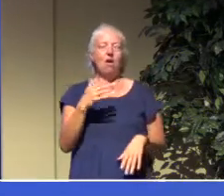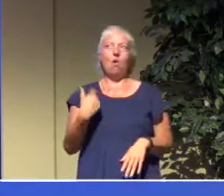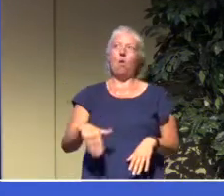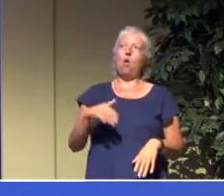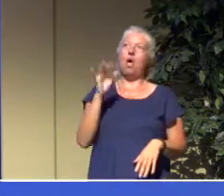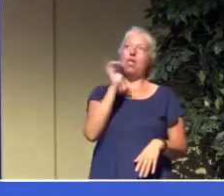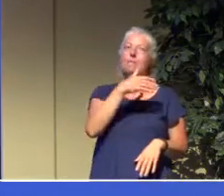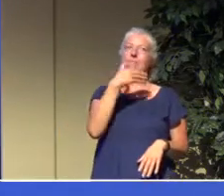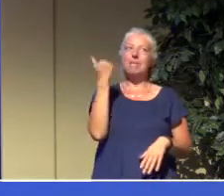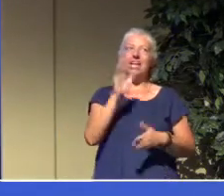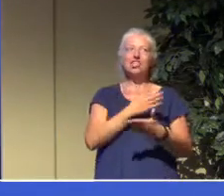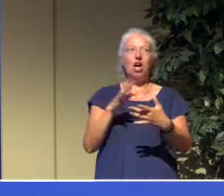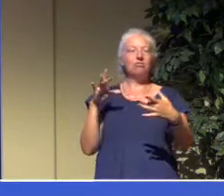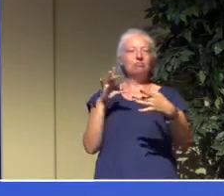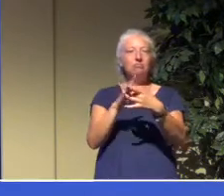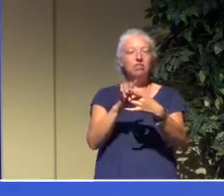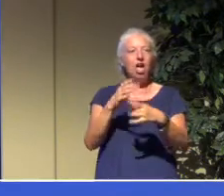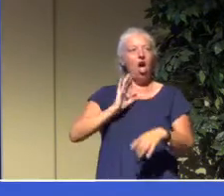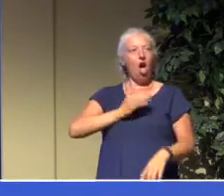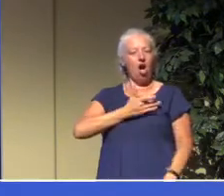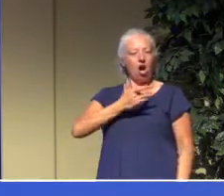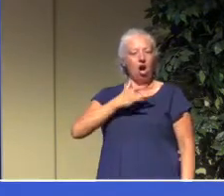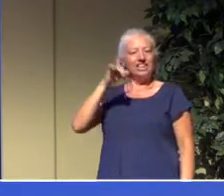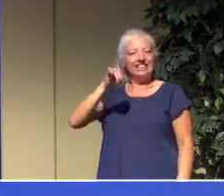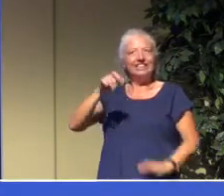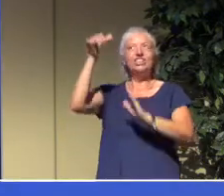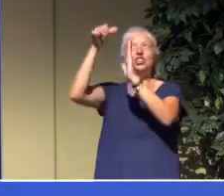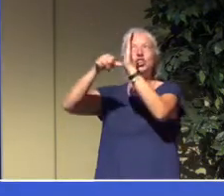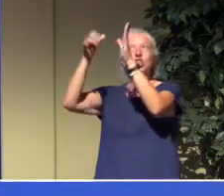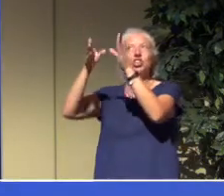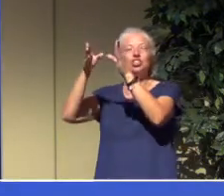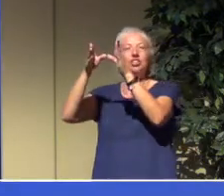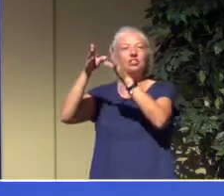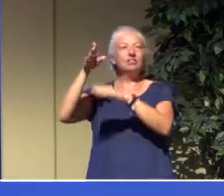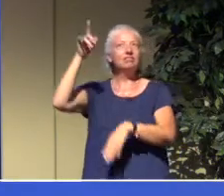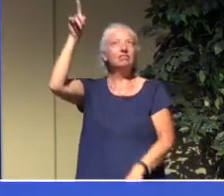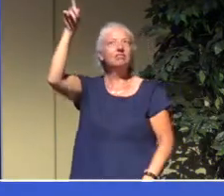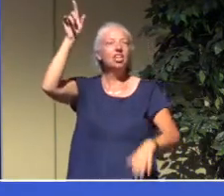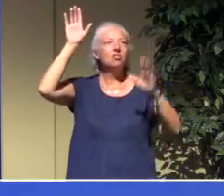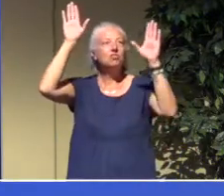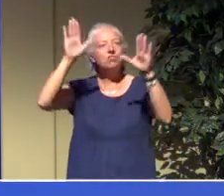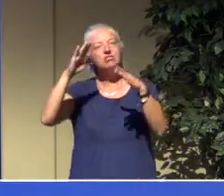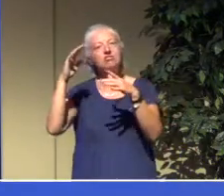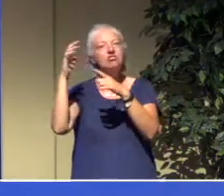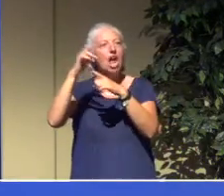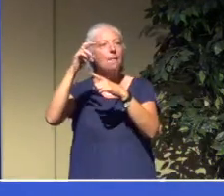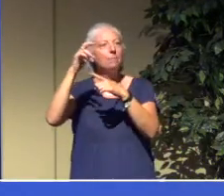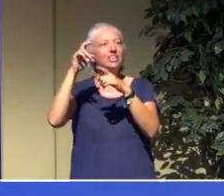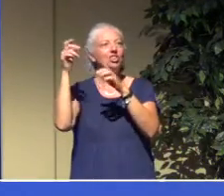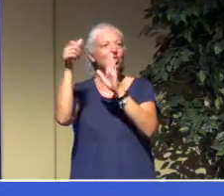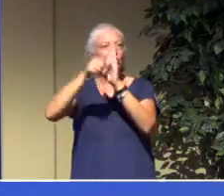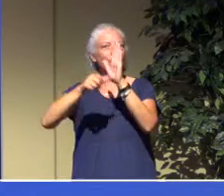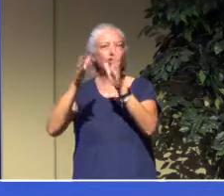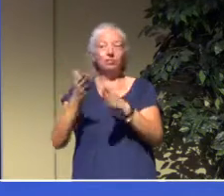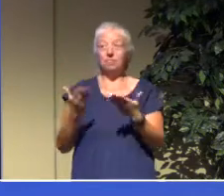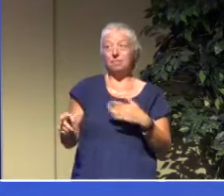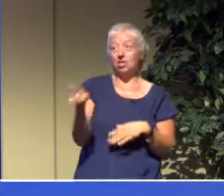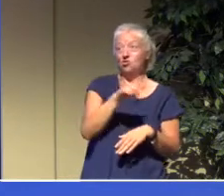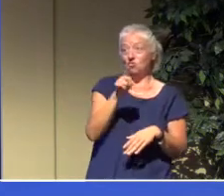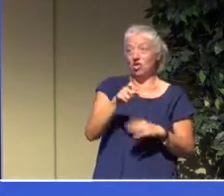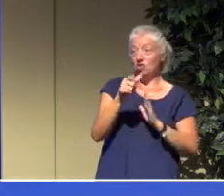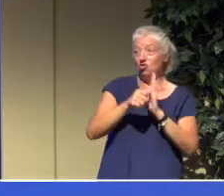what a great surgeon of the heart God is. And maybe your heart needs a surgeon today. Maybe you're sensing that, and you're in good